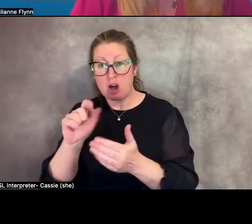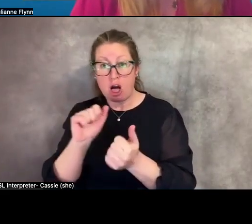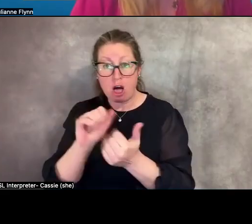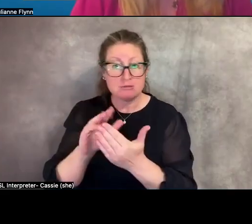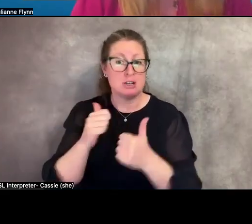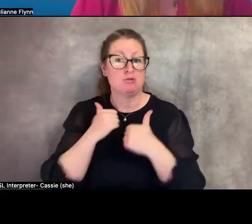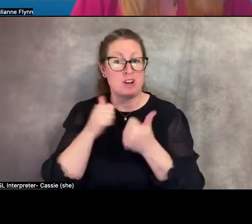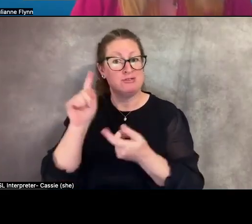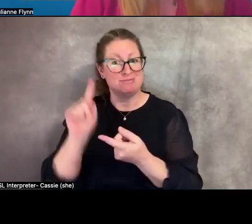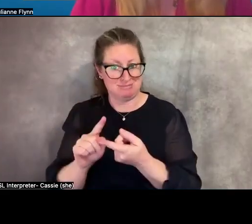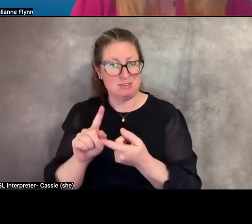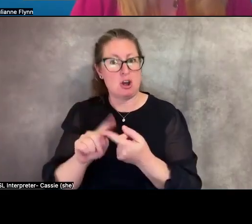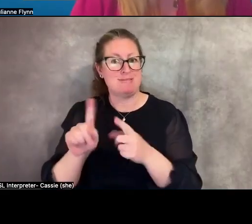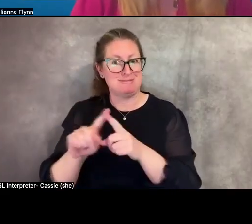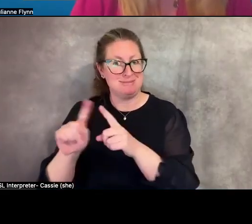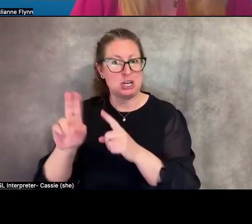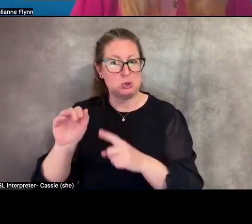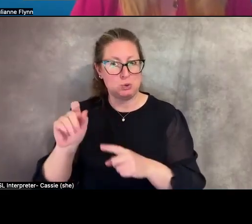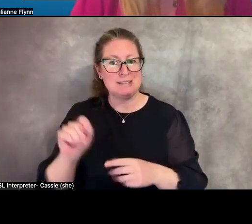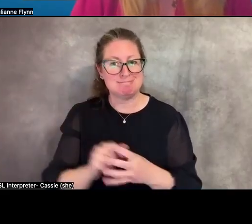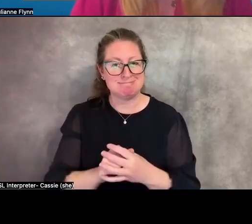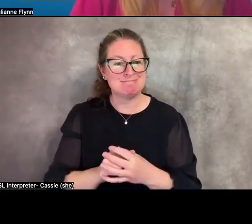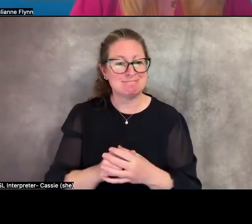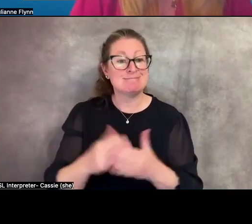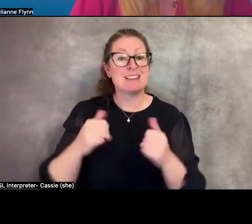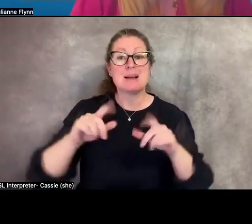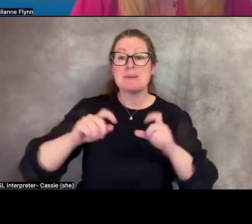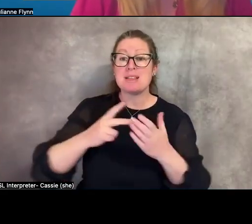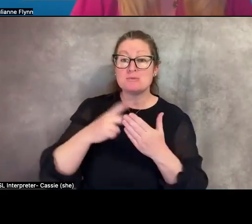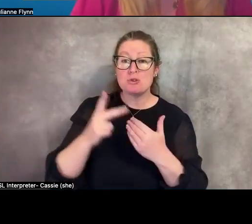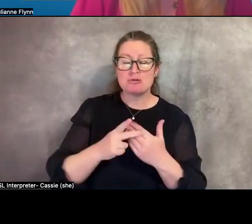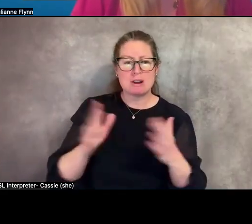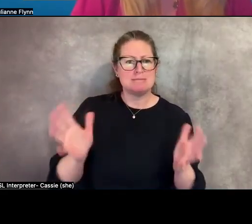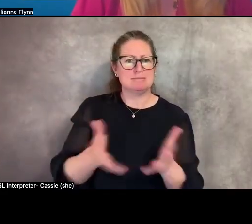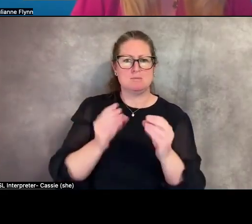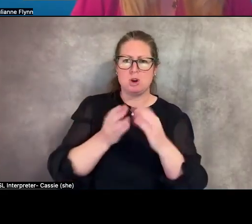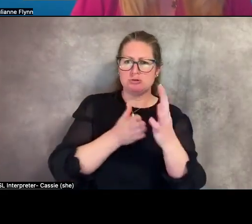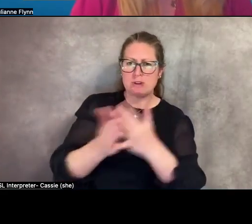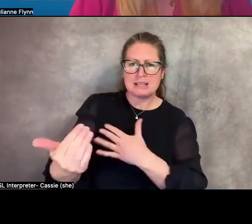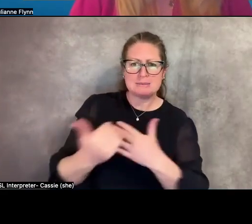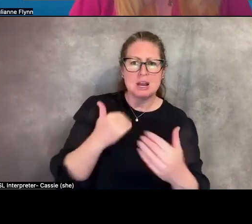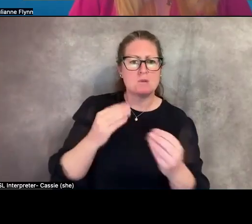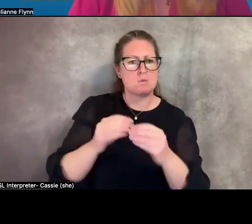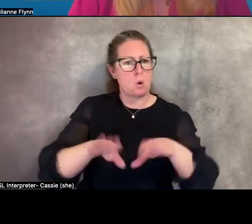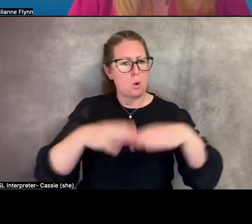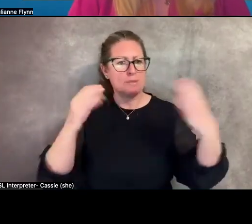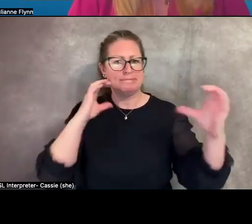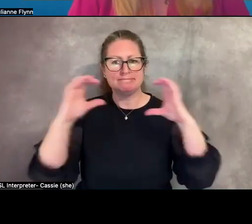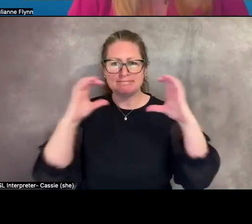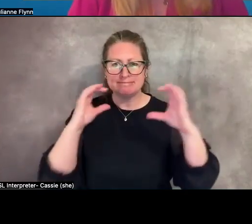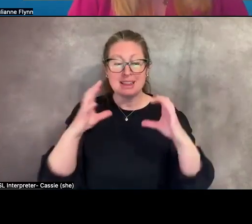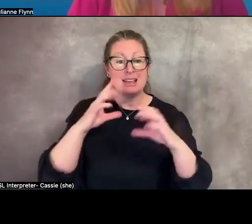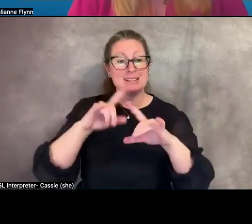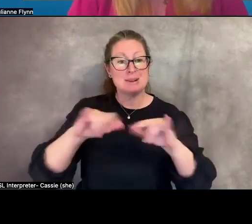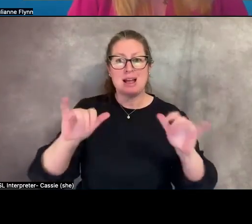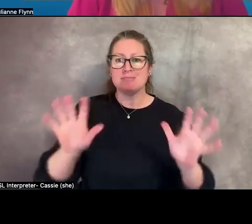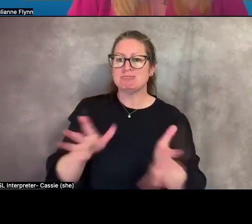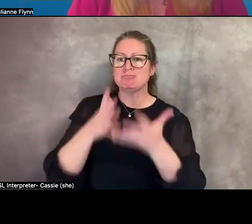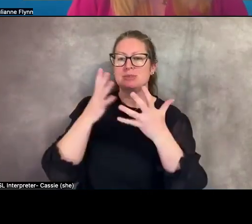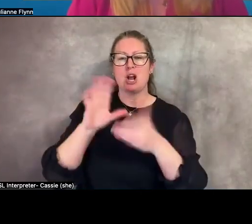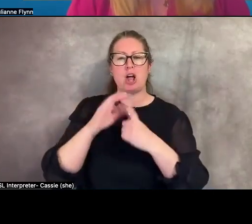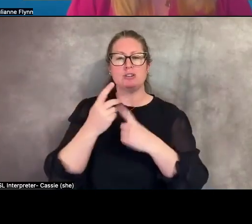the units. The pilot program promoted transparent and open communication while fostering a culture of trust